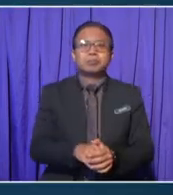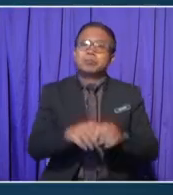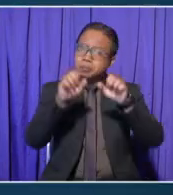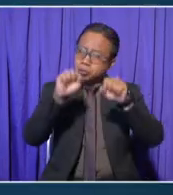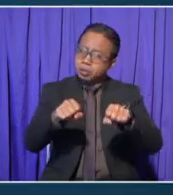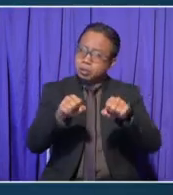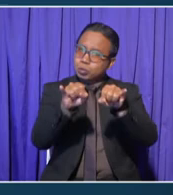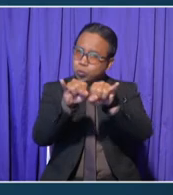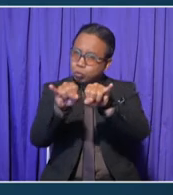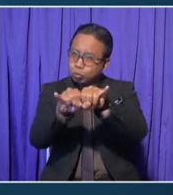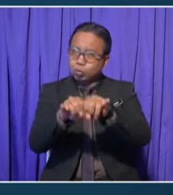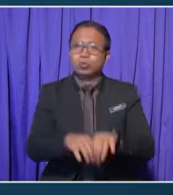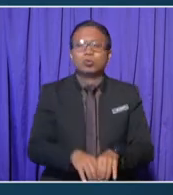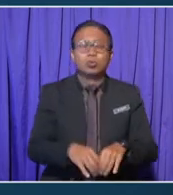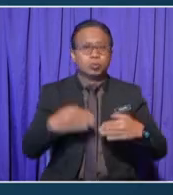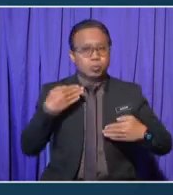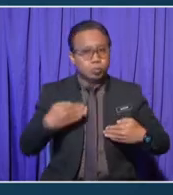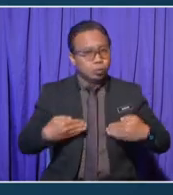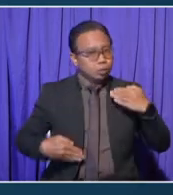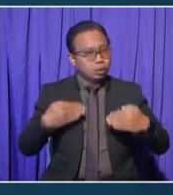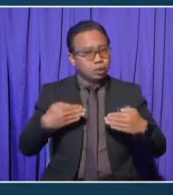measure body weight,